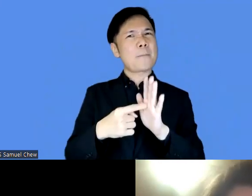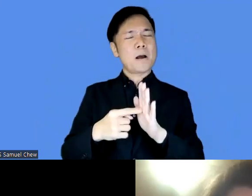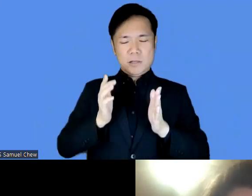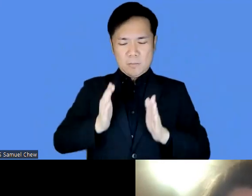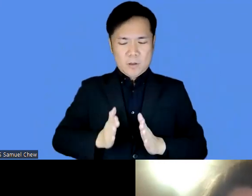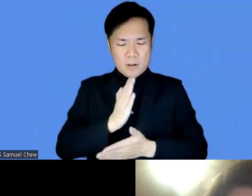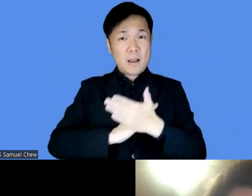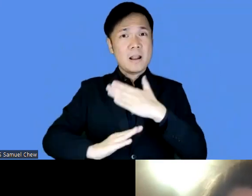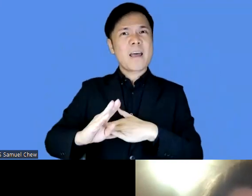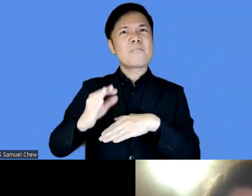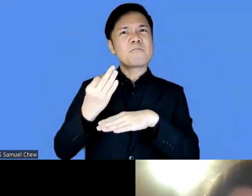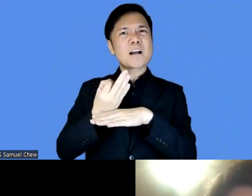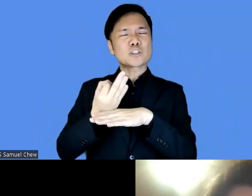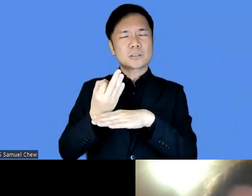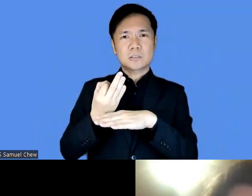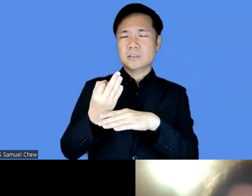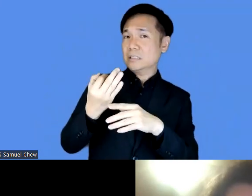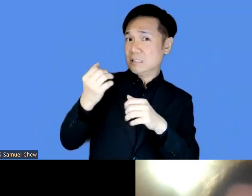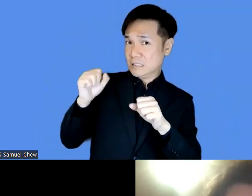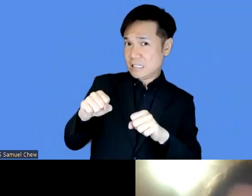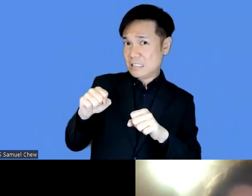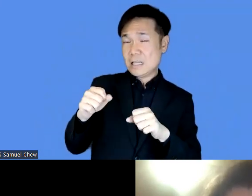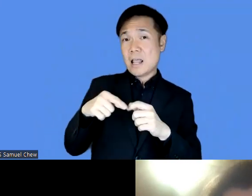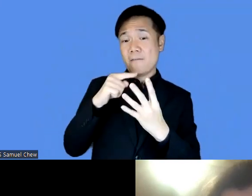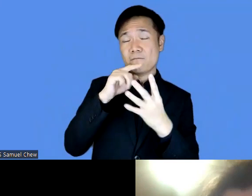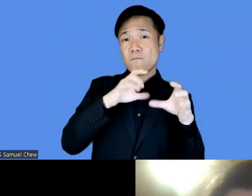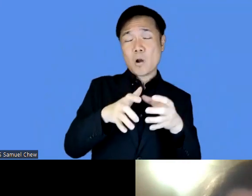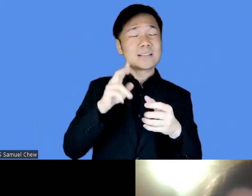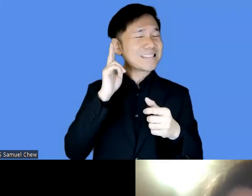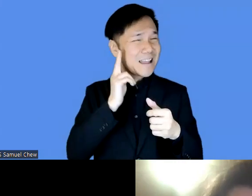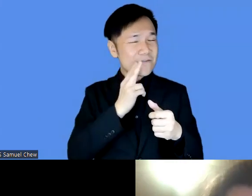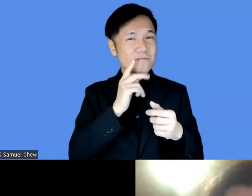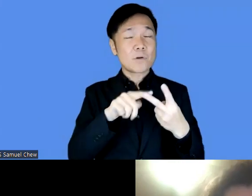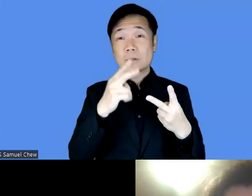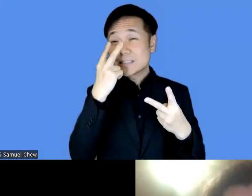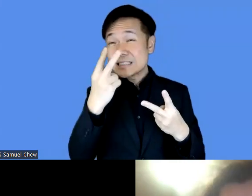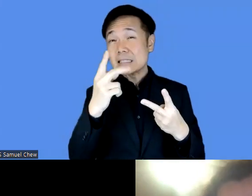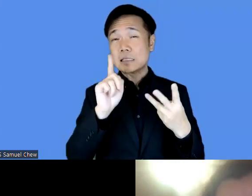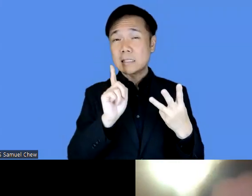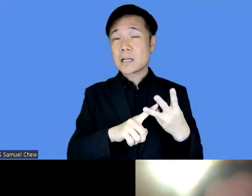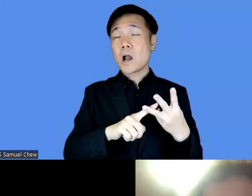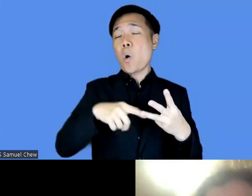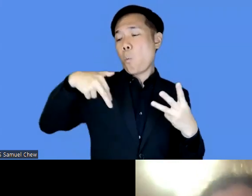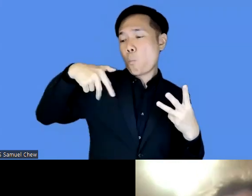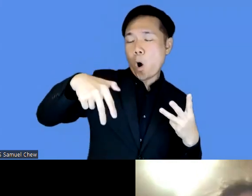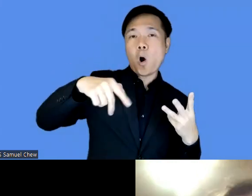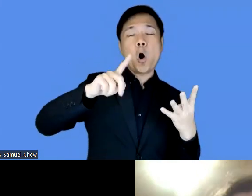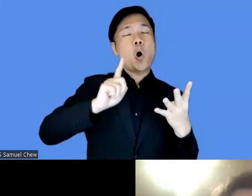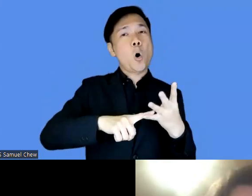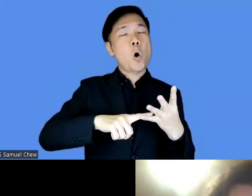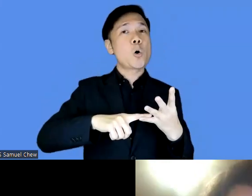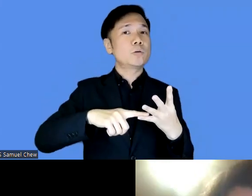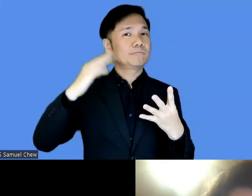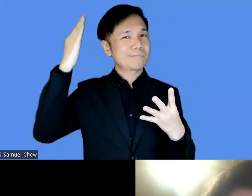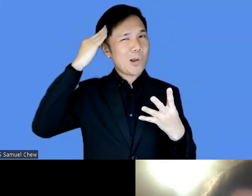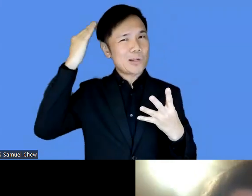four core domains: seeing, hearing, walking, cognition, and they may follow the exact